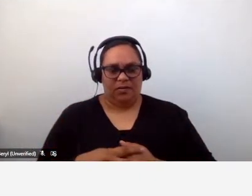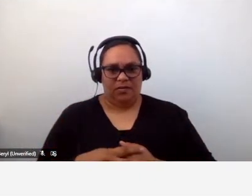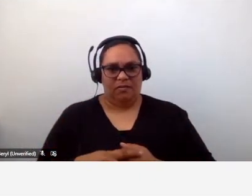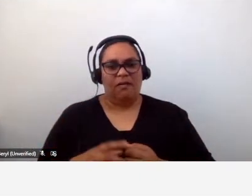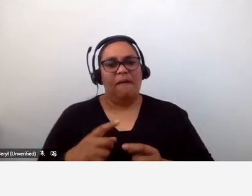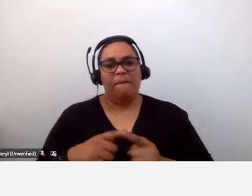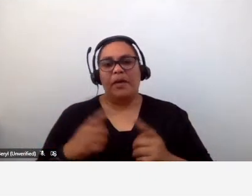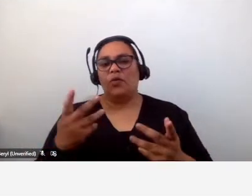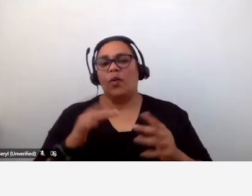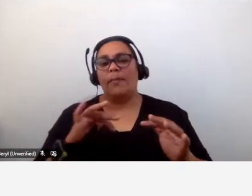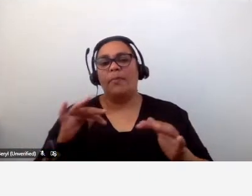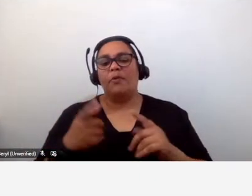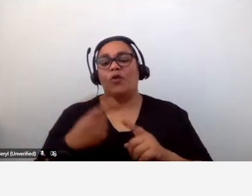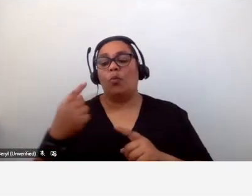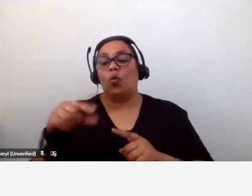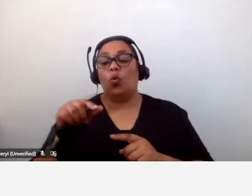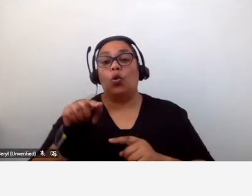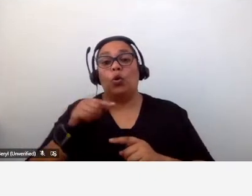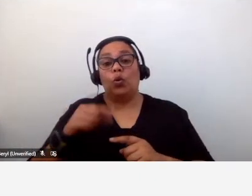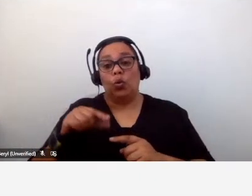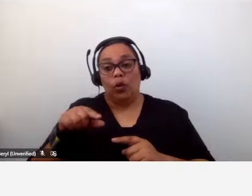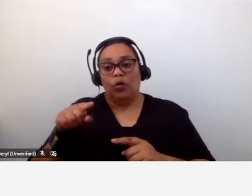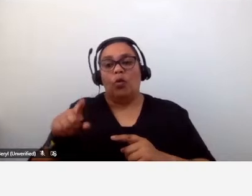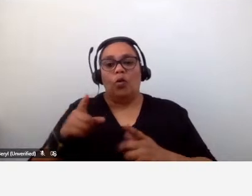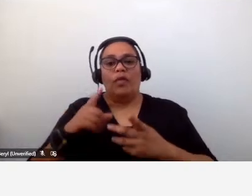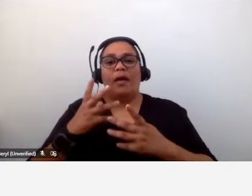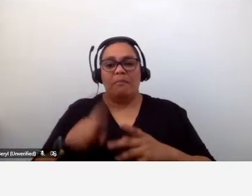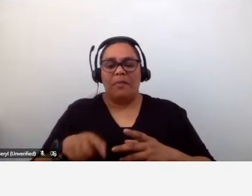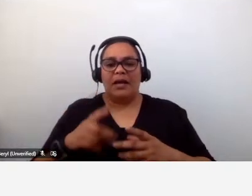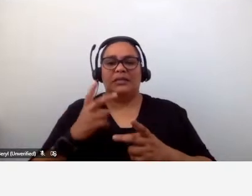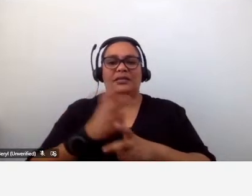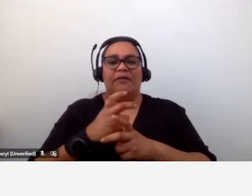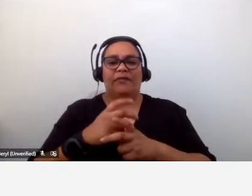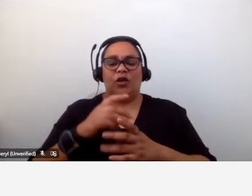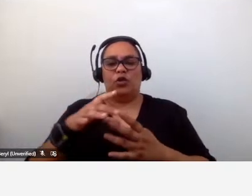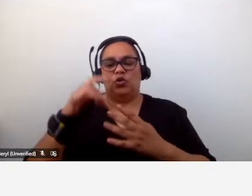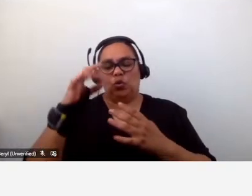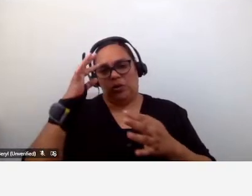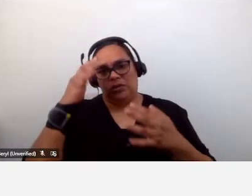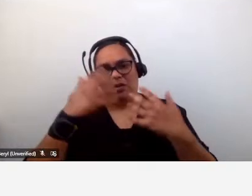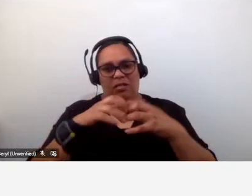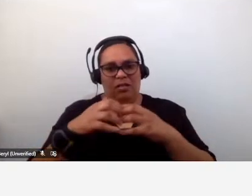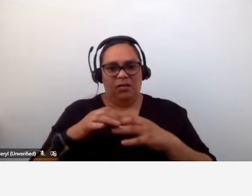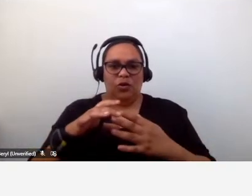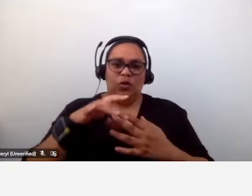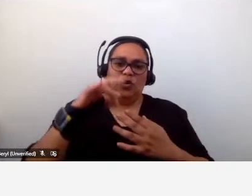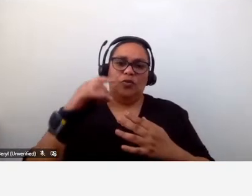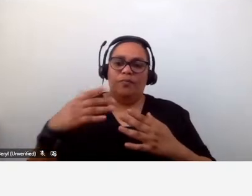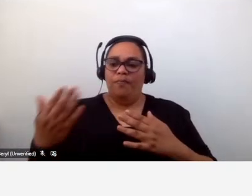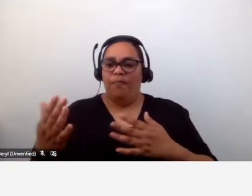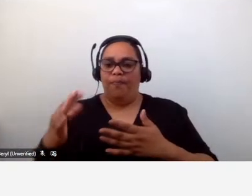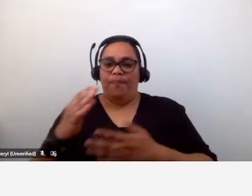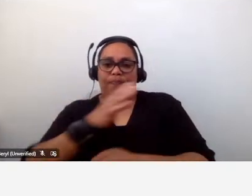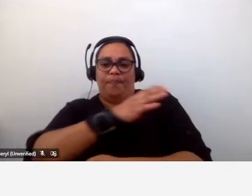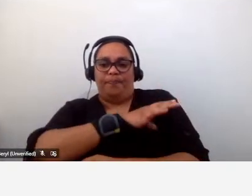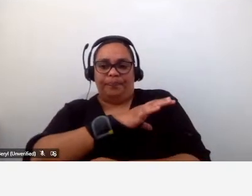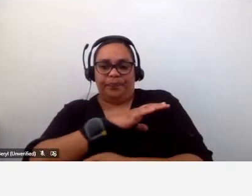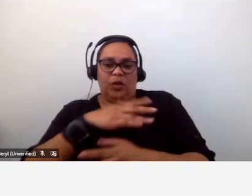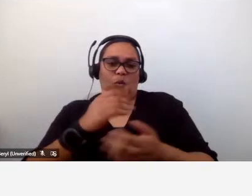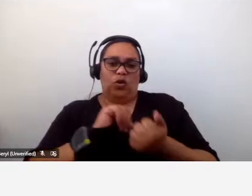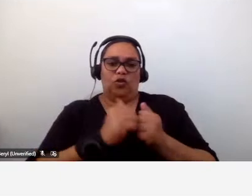And where people of Guguletu are made to take a difficult choice, make difficult choices of choosing either a clinic or a sport